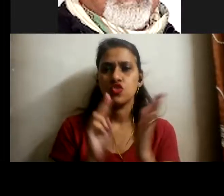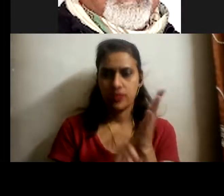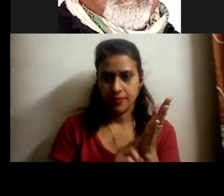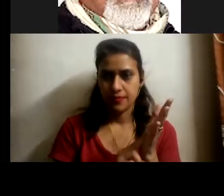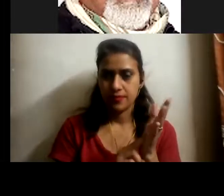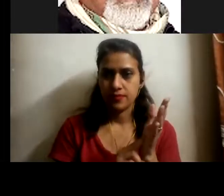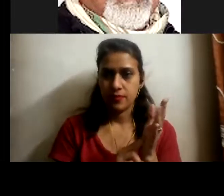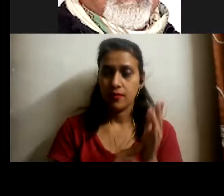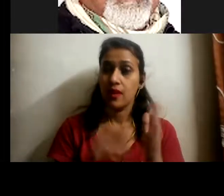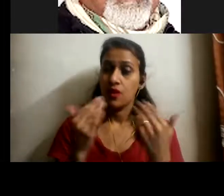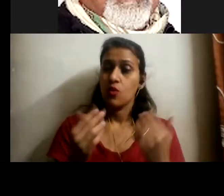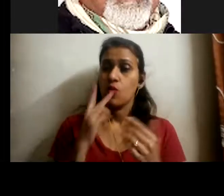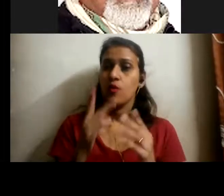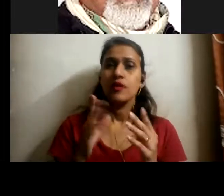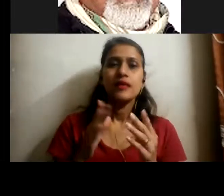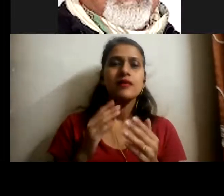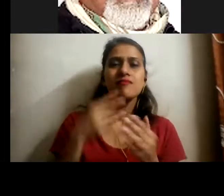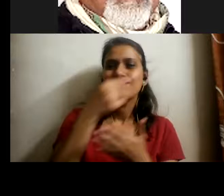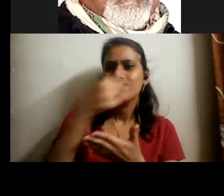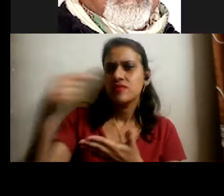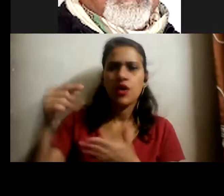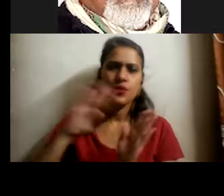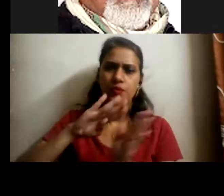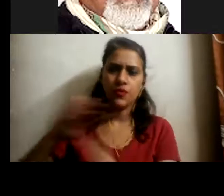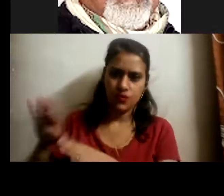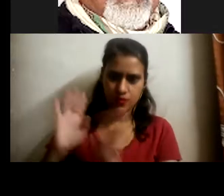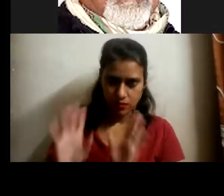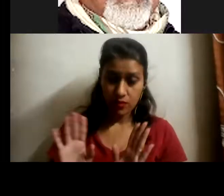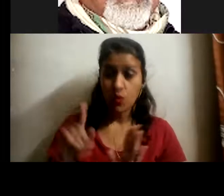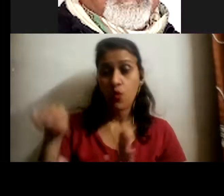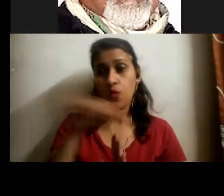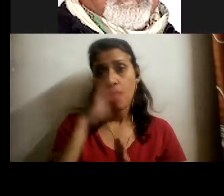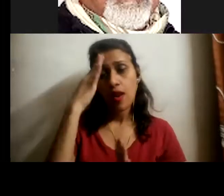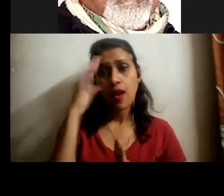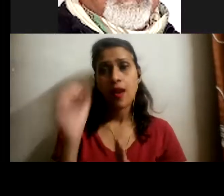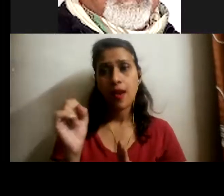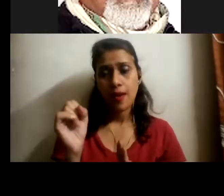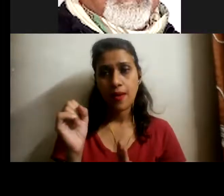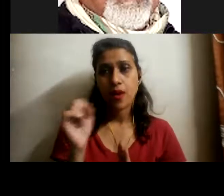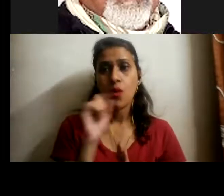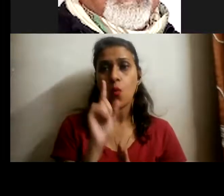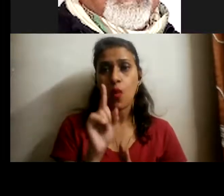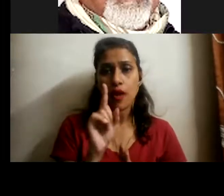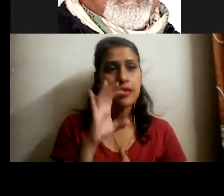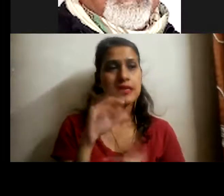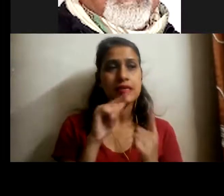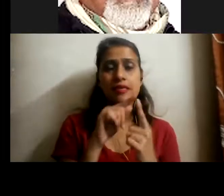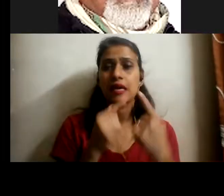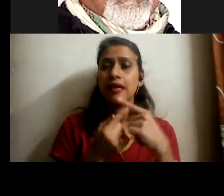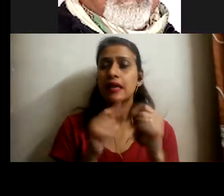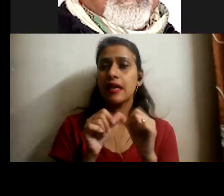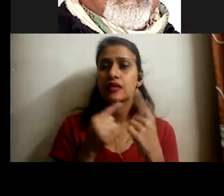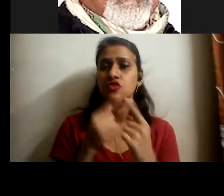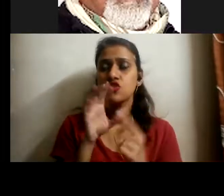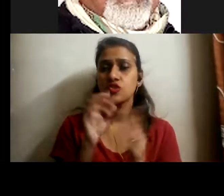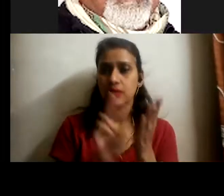let's not go into the style right now. One thing we should remember is you cannot give one Blue Book citation in the first page, and